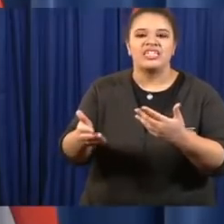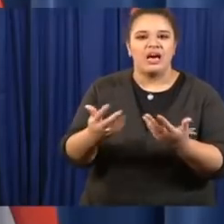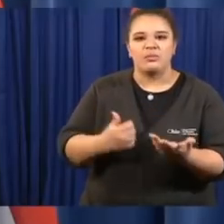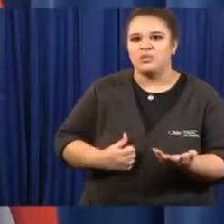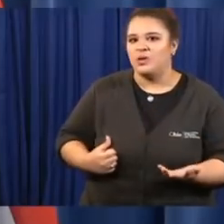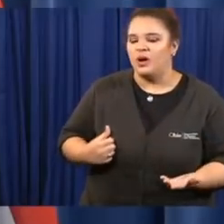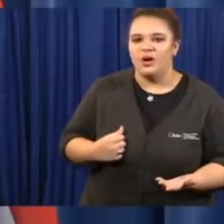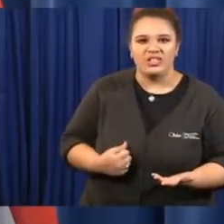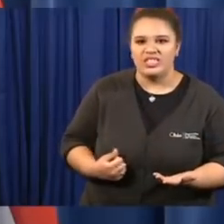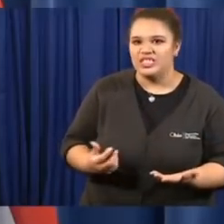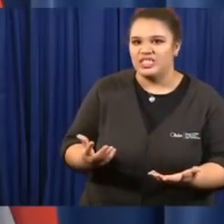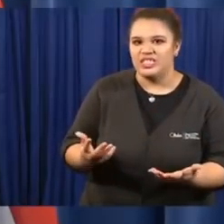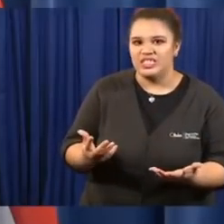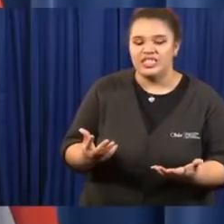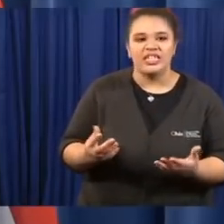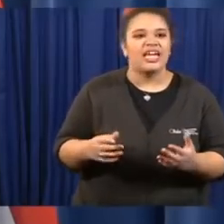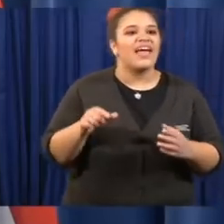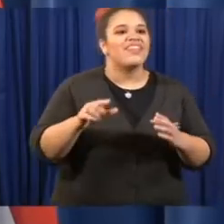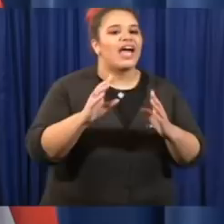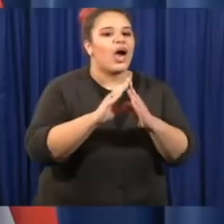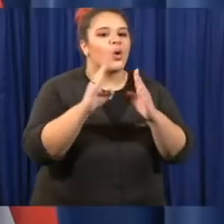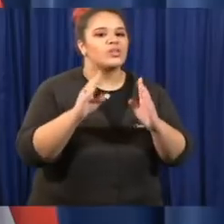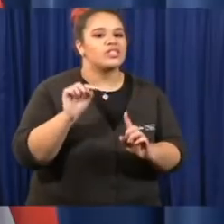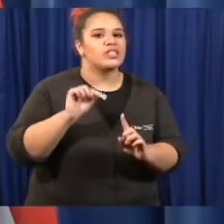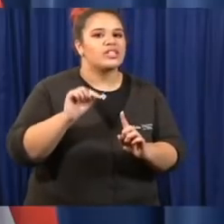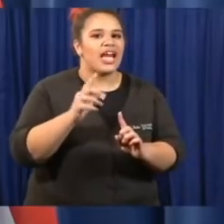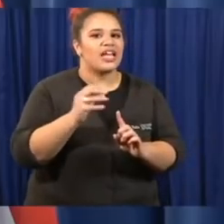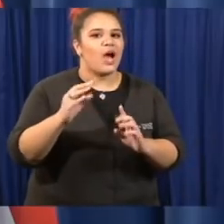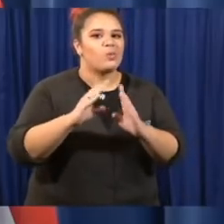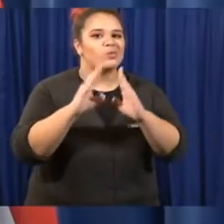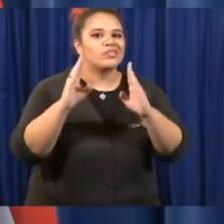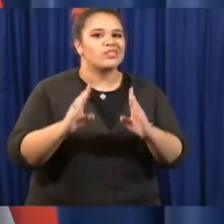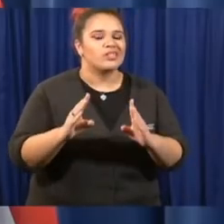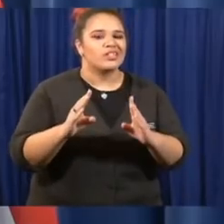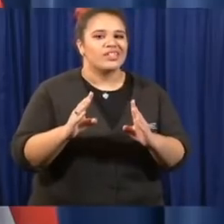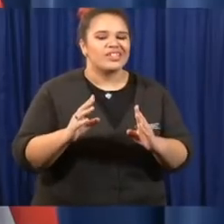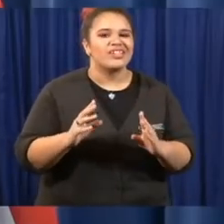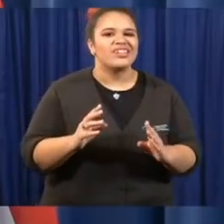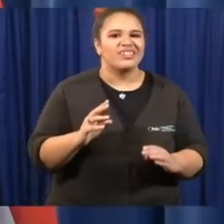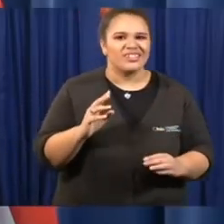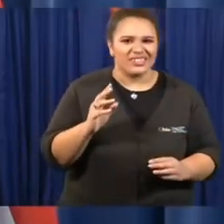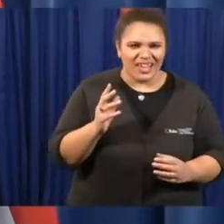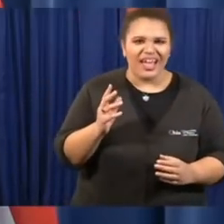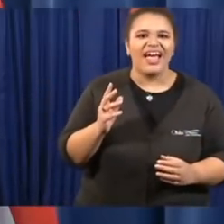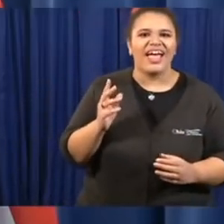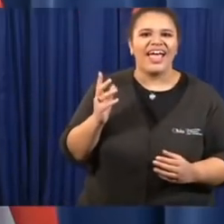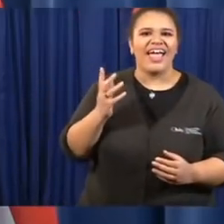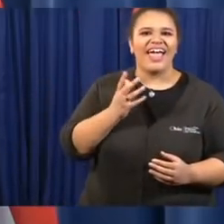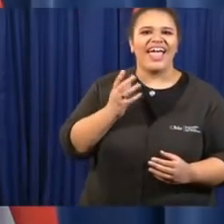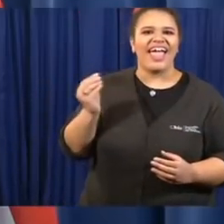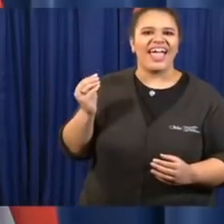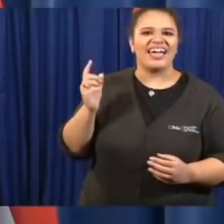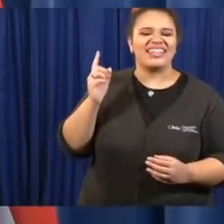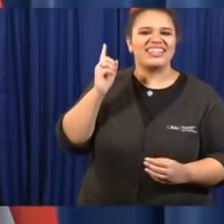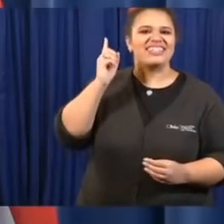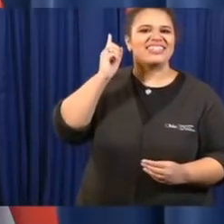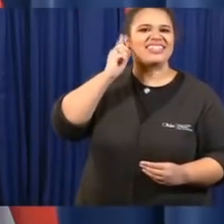apologize. In the housing, we were also getting a very bad echo. Okay.